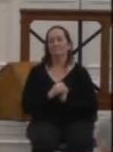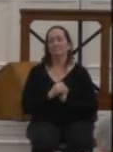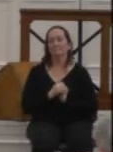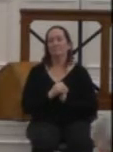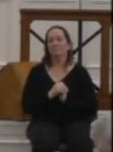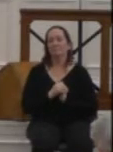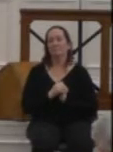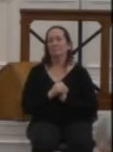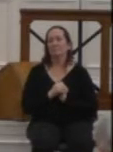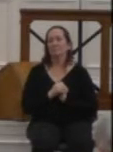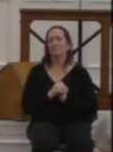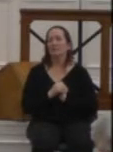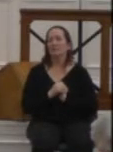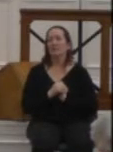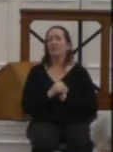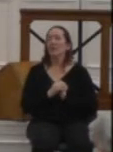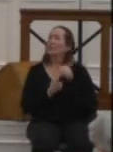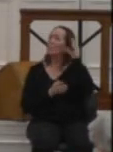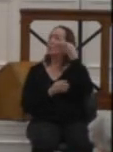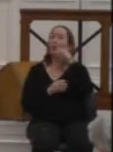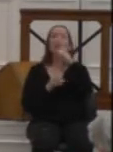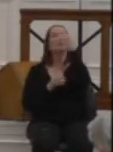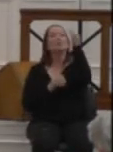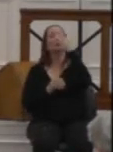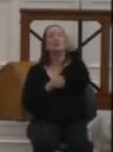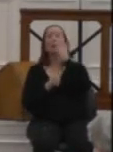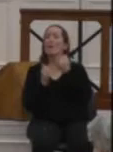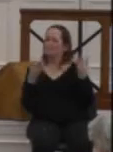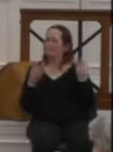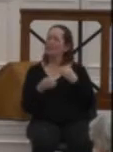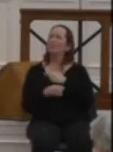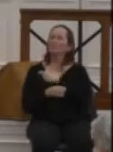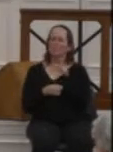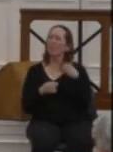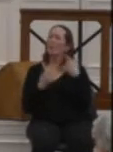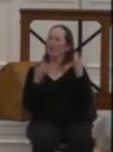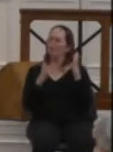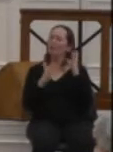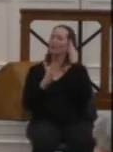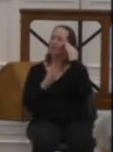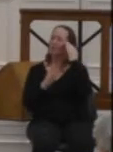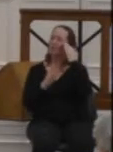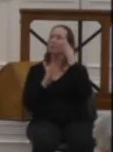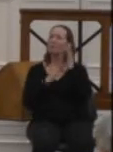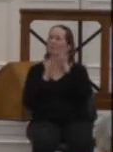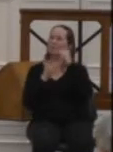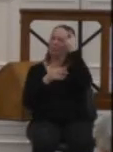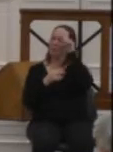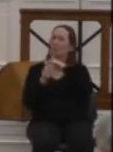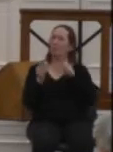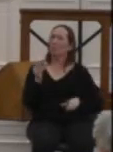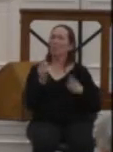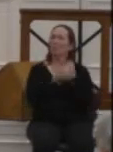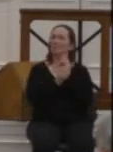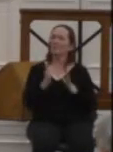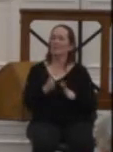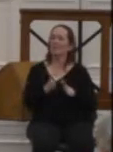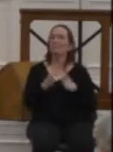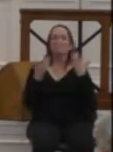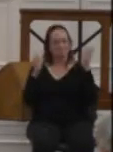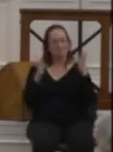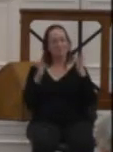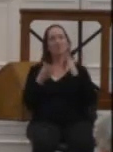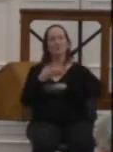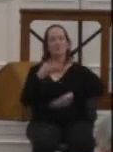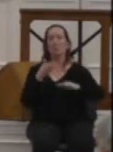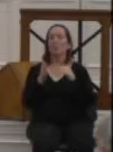But as you heard the shouts, many of you already know Jesus as your Lord and Savior. You have been born again. So